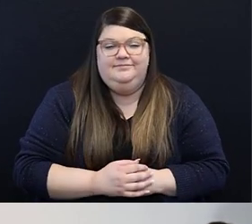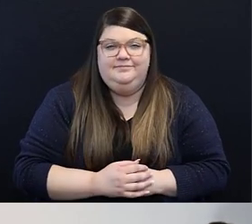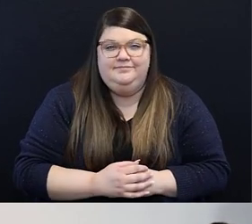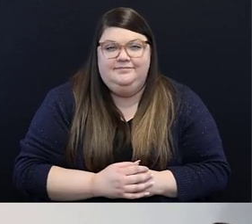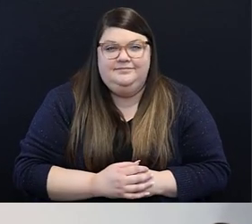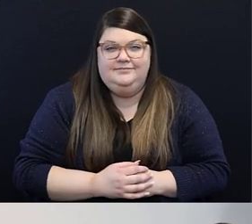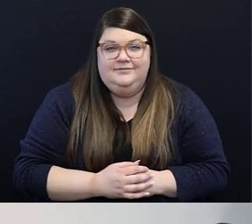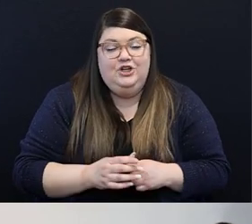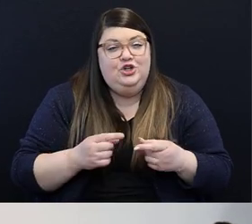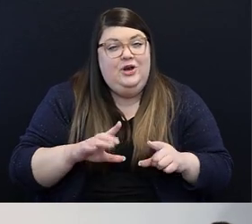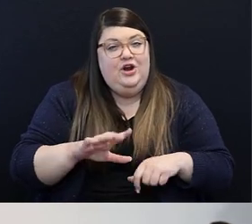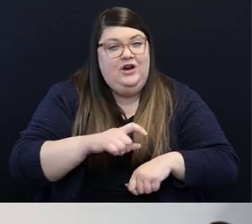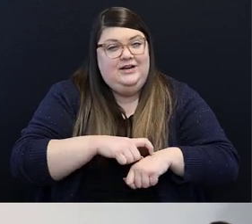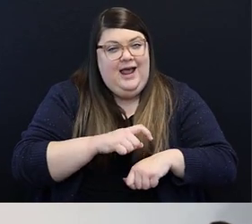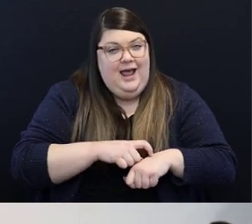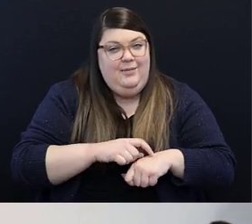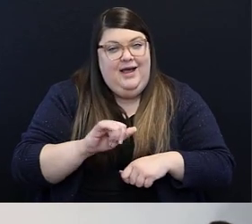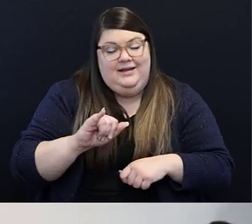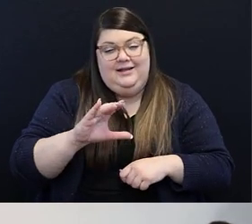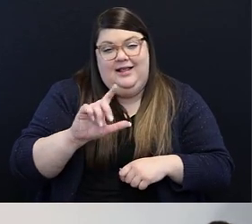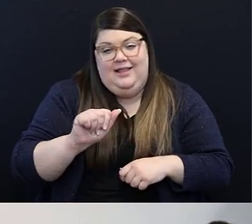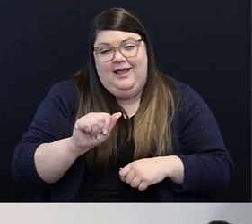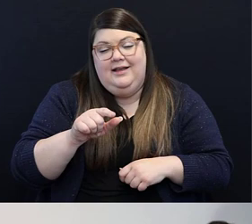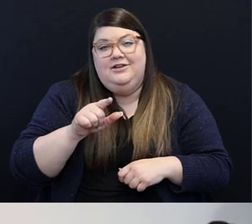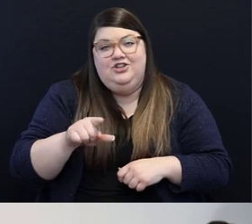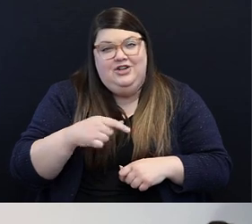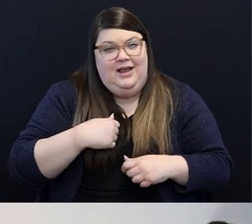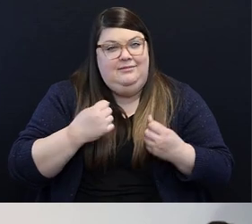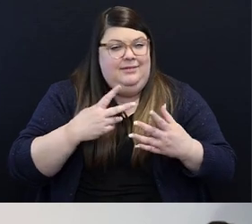During her tenure at ICLA, Jamillah curated exhibitions and